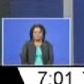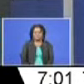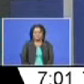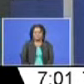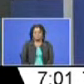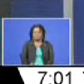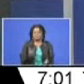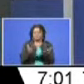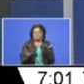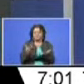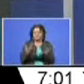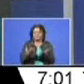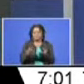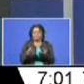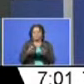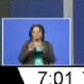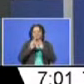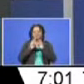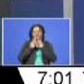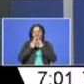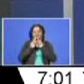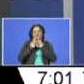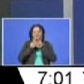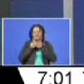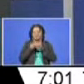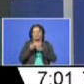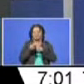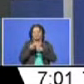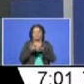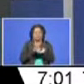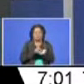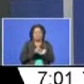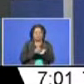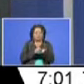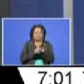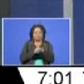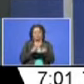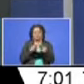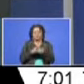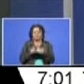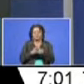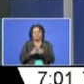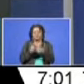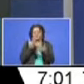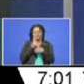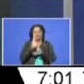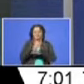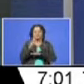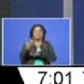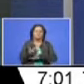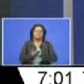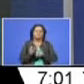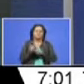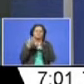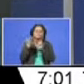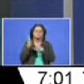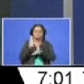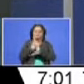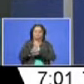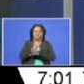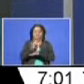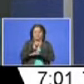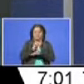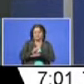There may be a resolution to the doctor's dispute. Good evening, everyone. I'm Keishel Adderley, and welcome to the Bahamas Tonight, the National